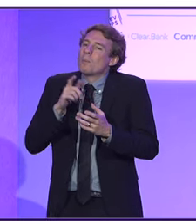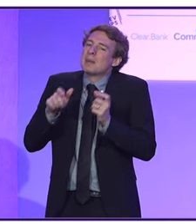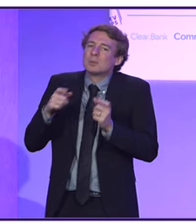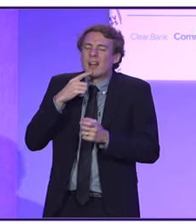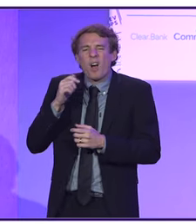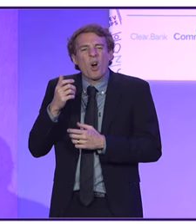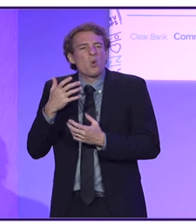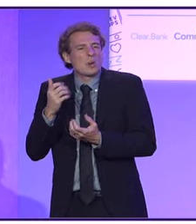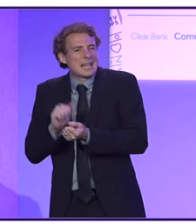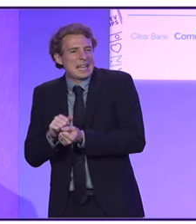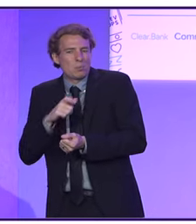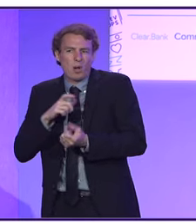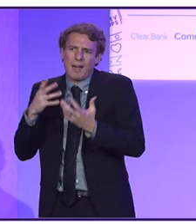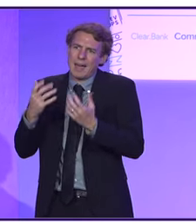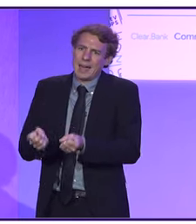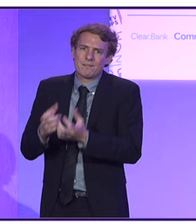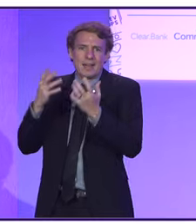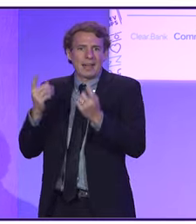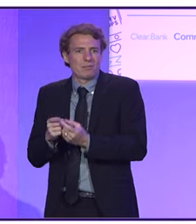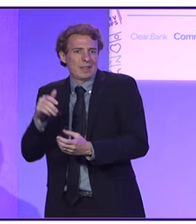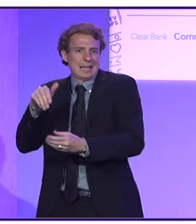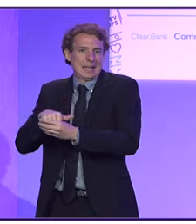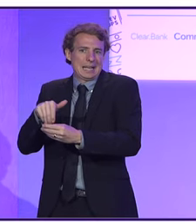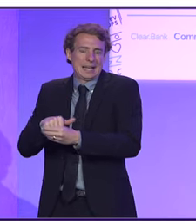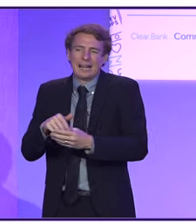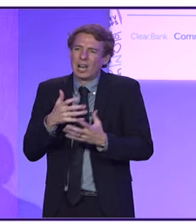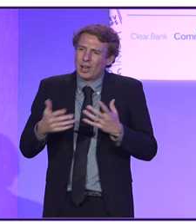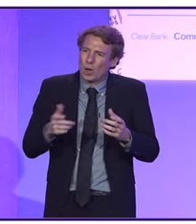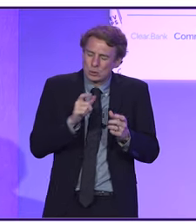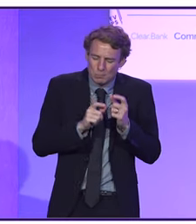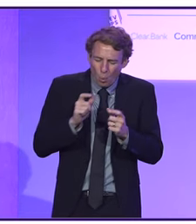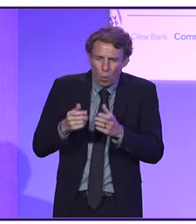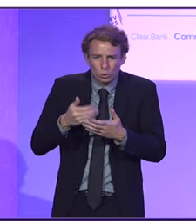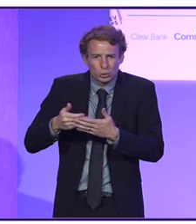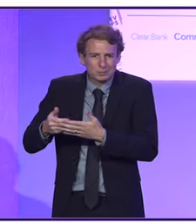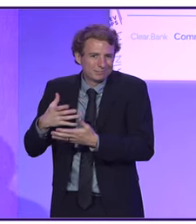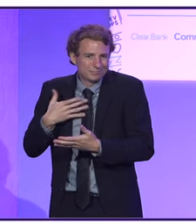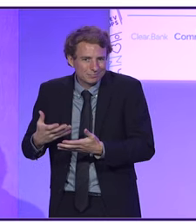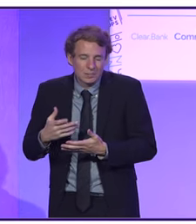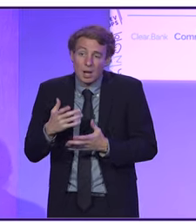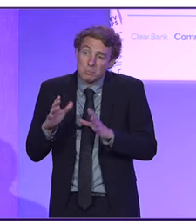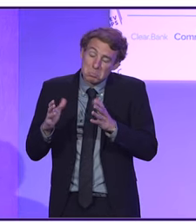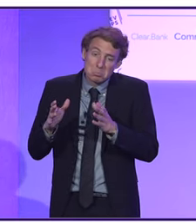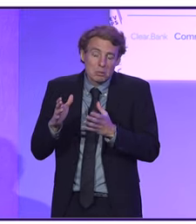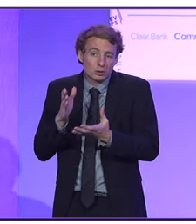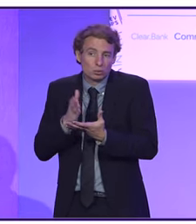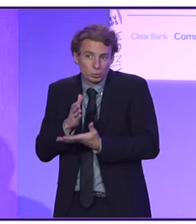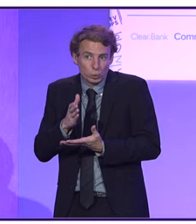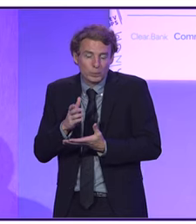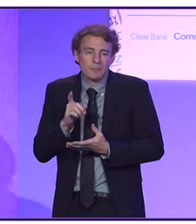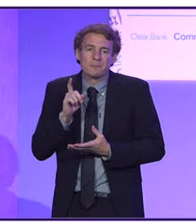lots of small log documents. Generally true, within reason. The metrics, on the other hand,